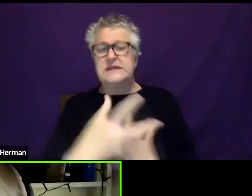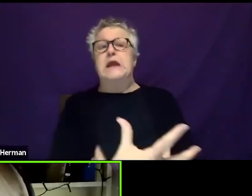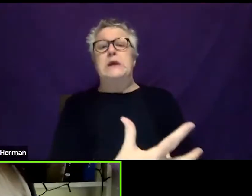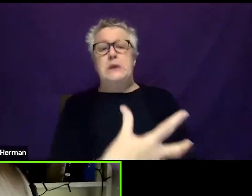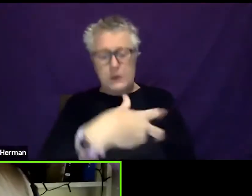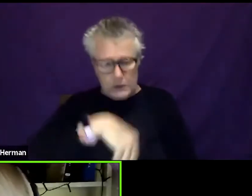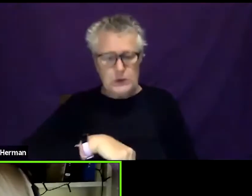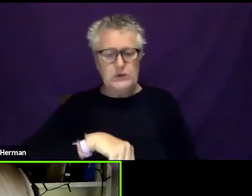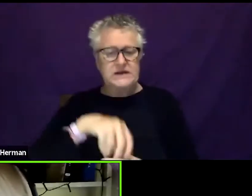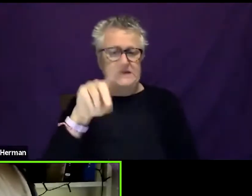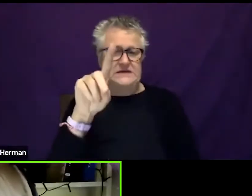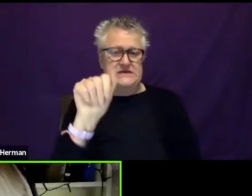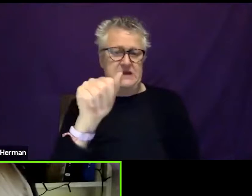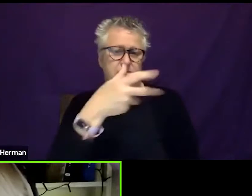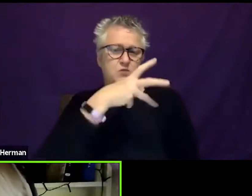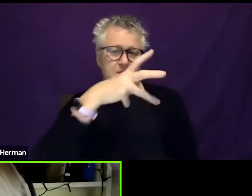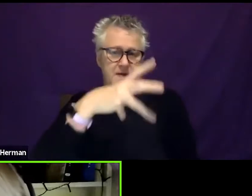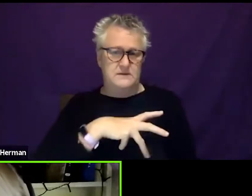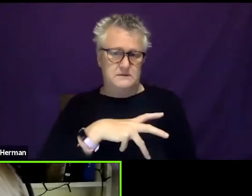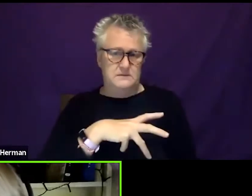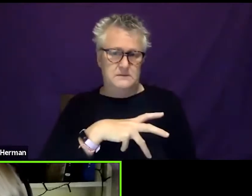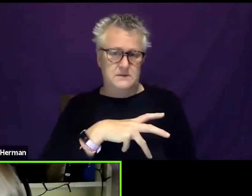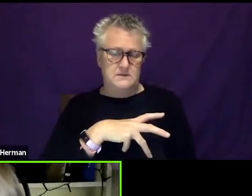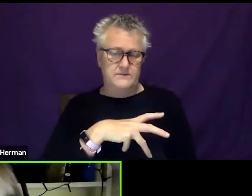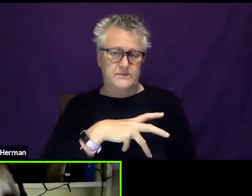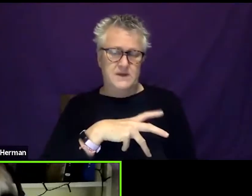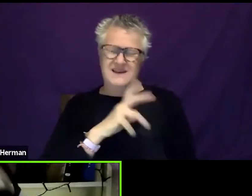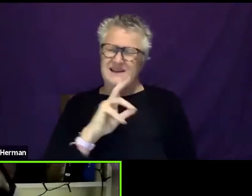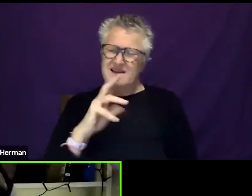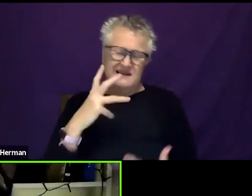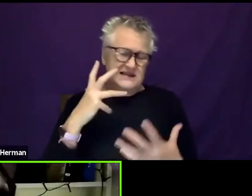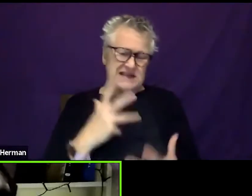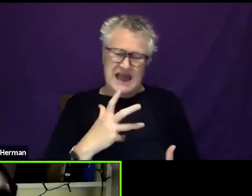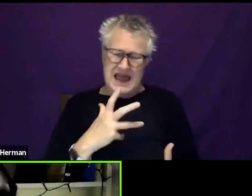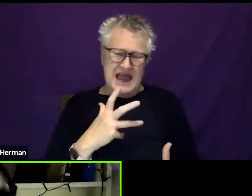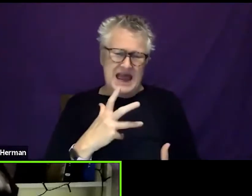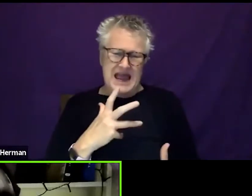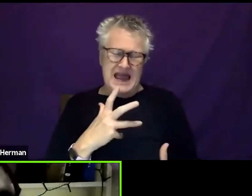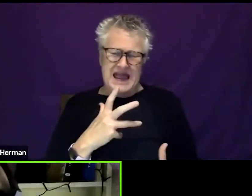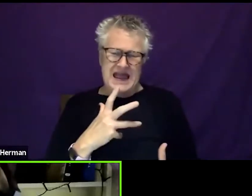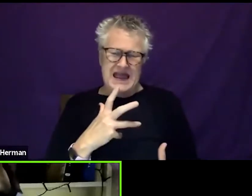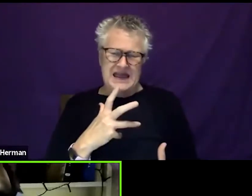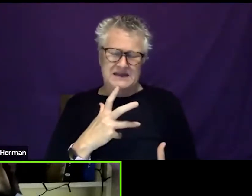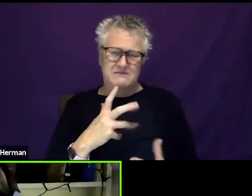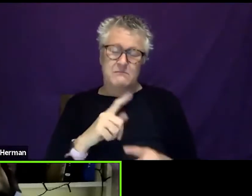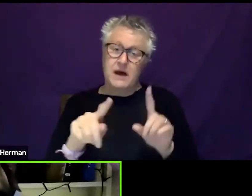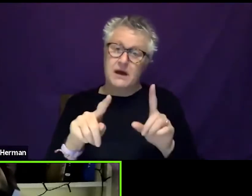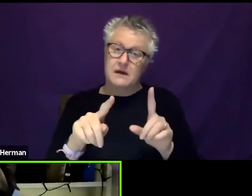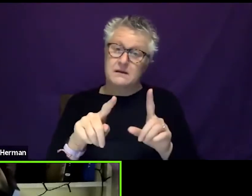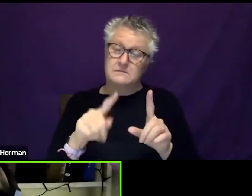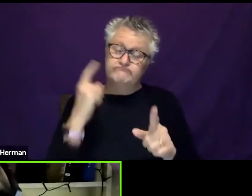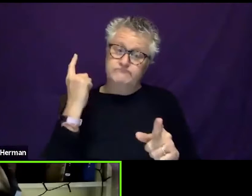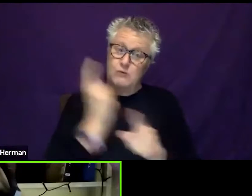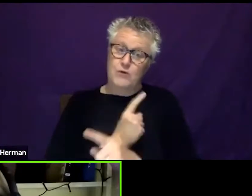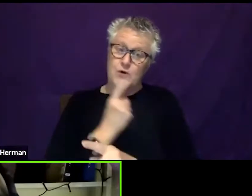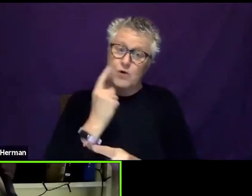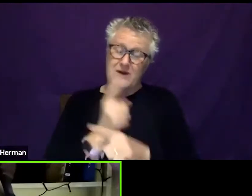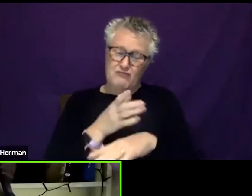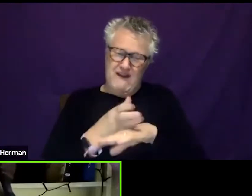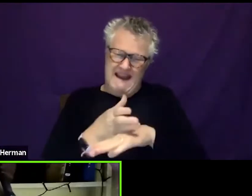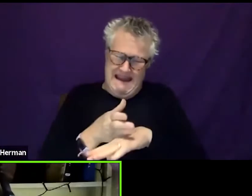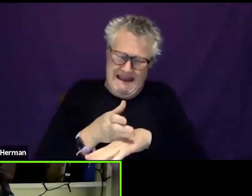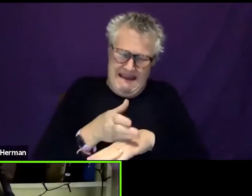so soon after International Women's Day is very relevant. And actually, this